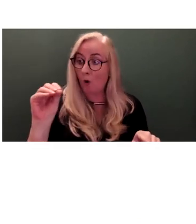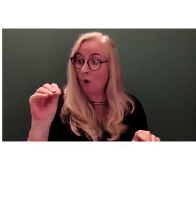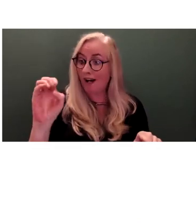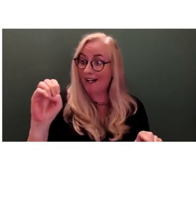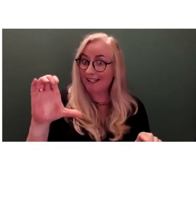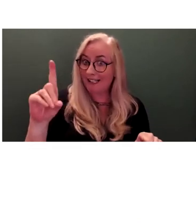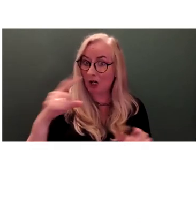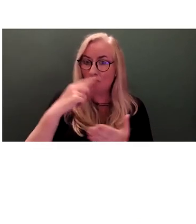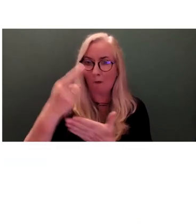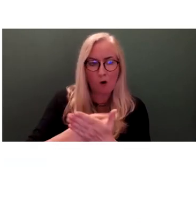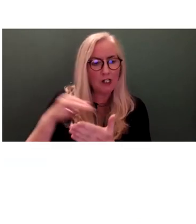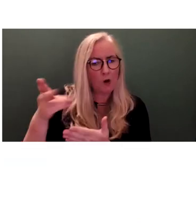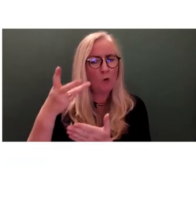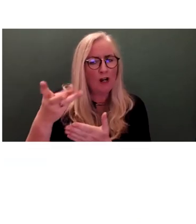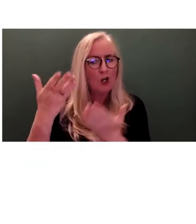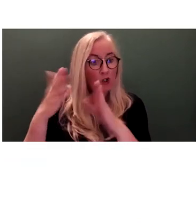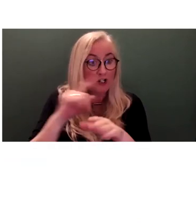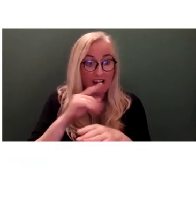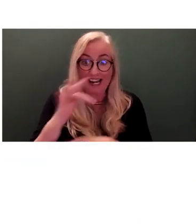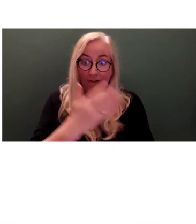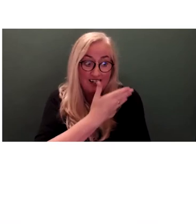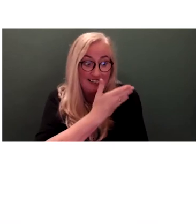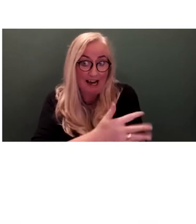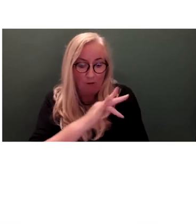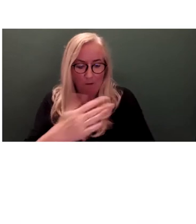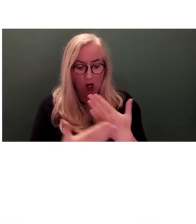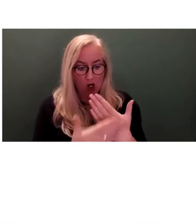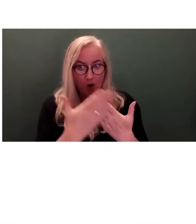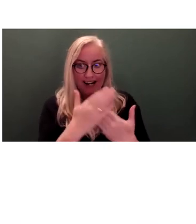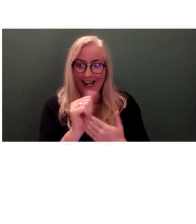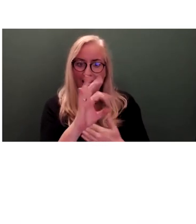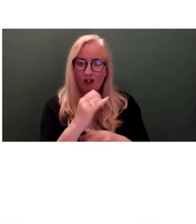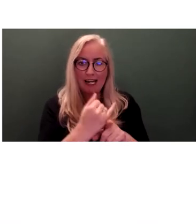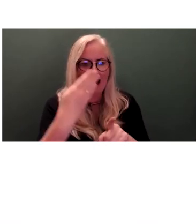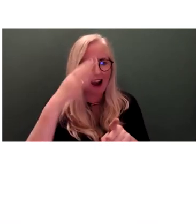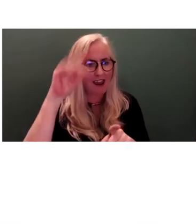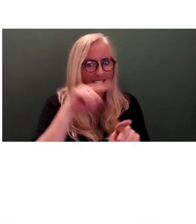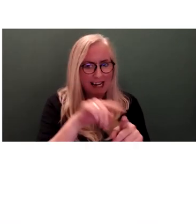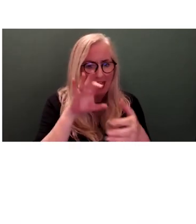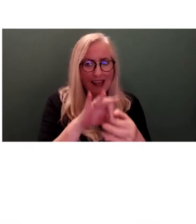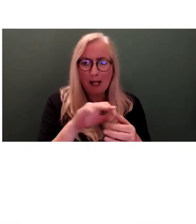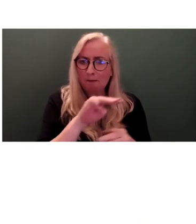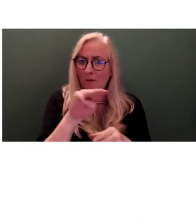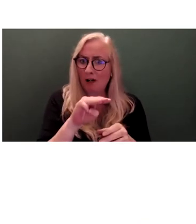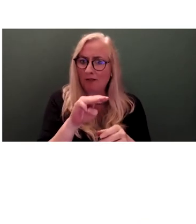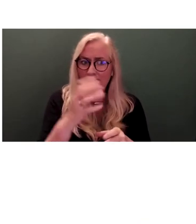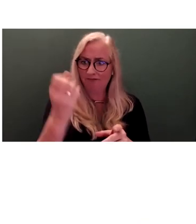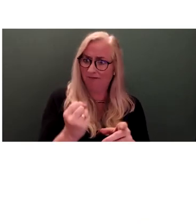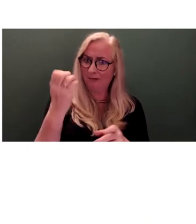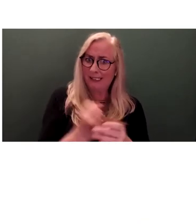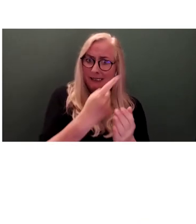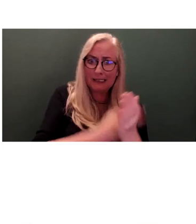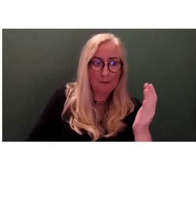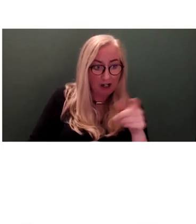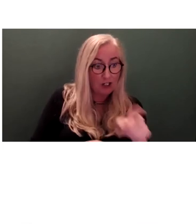also one of the particular challenges, even starting at a rather young age in Ireland with placement on disabilities. And what was just mentioned about